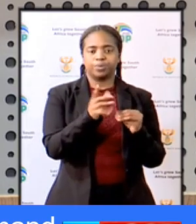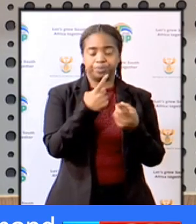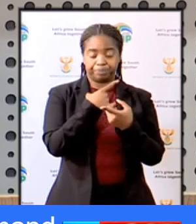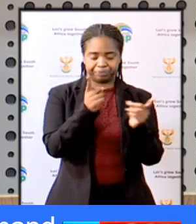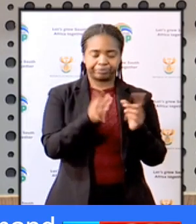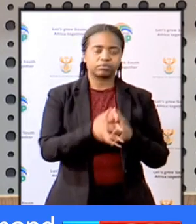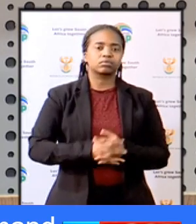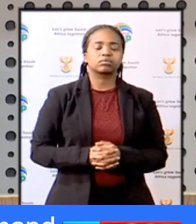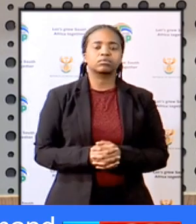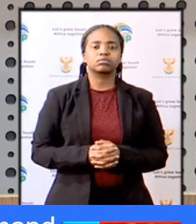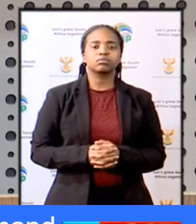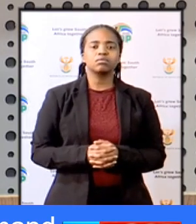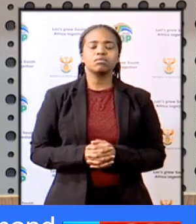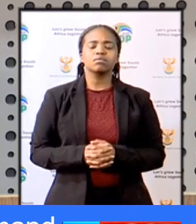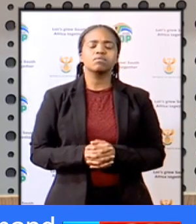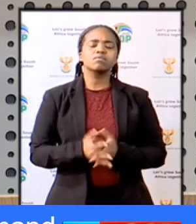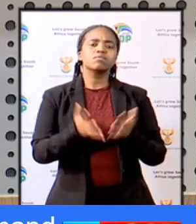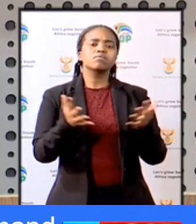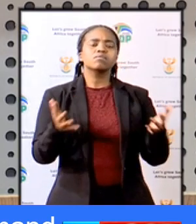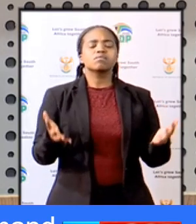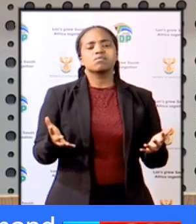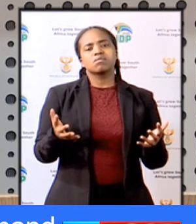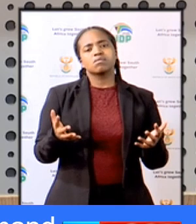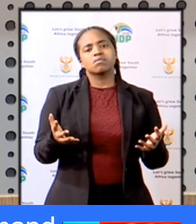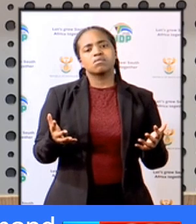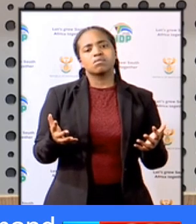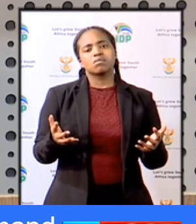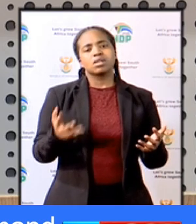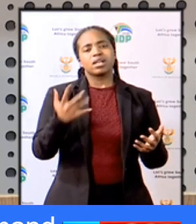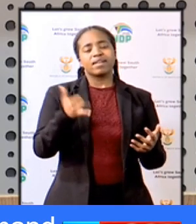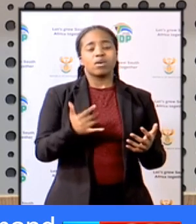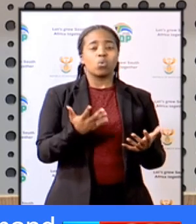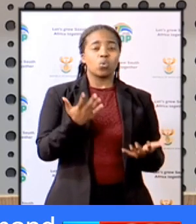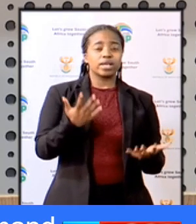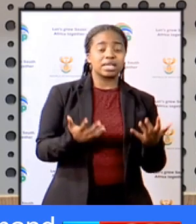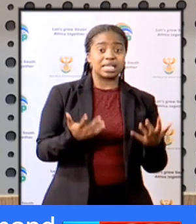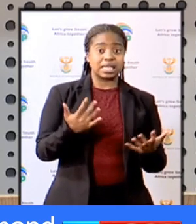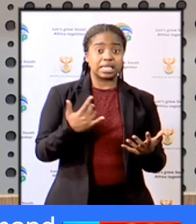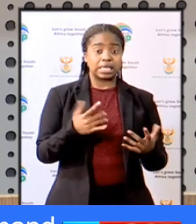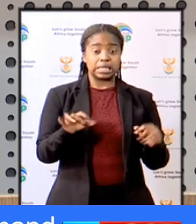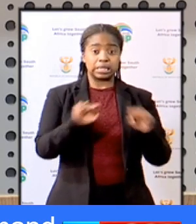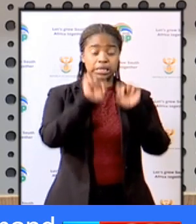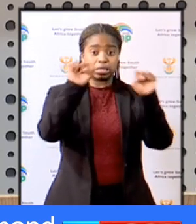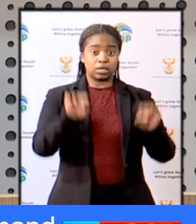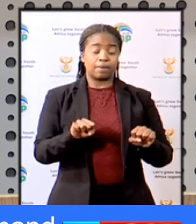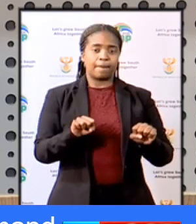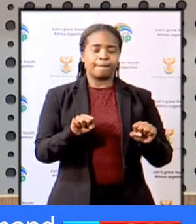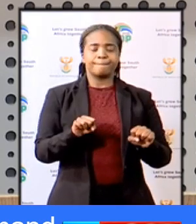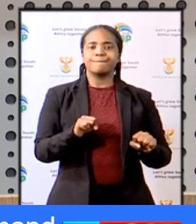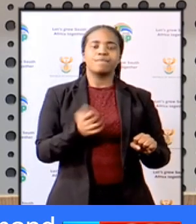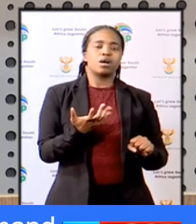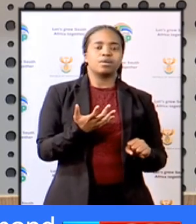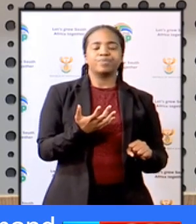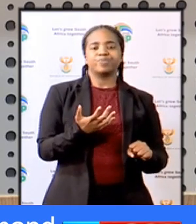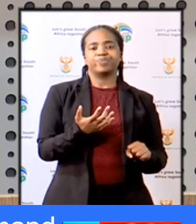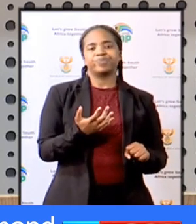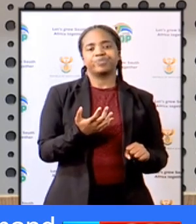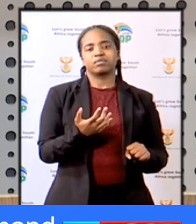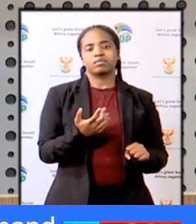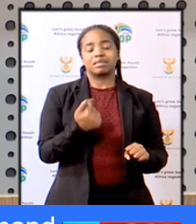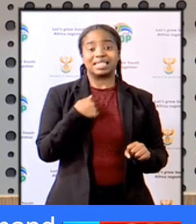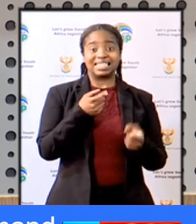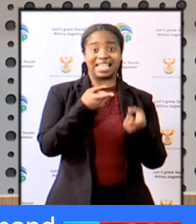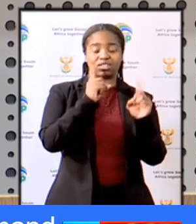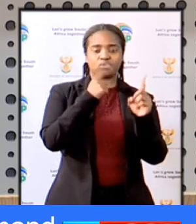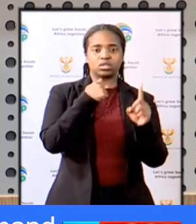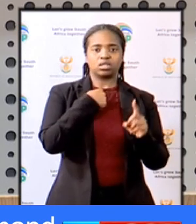Now, if we are too permissive, if the system is too permissive, this is the